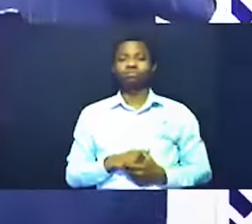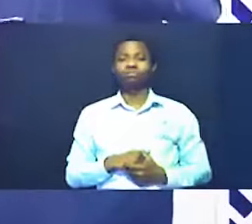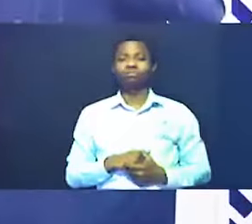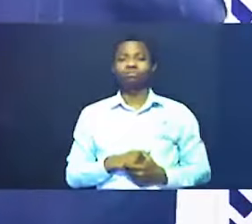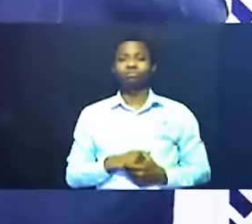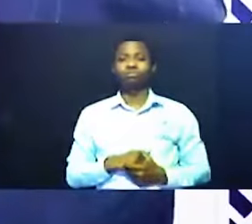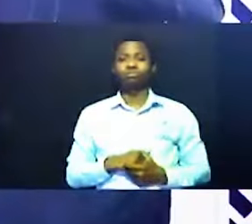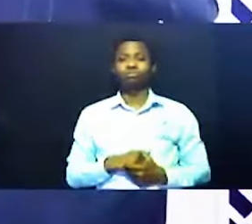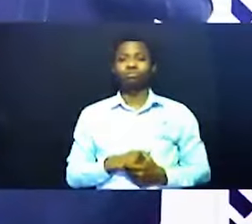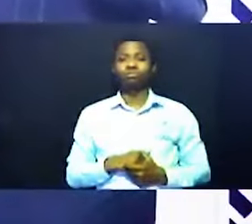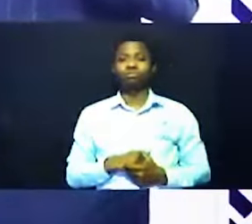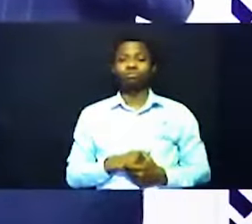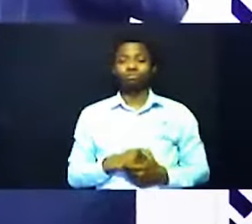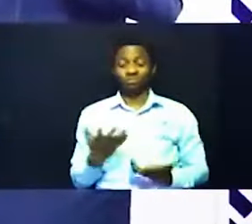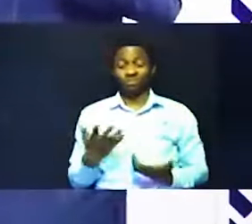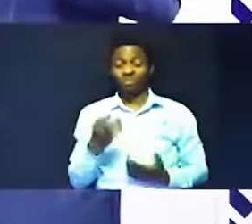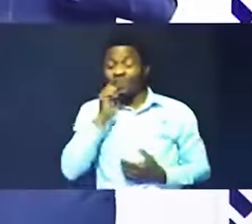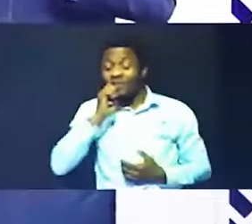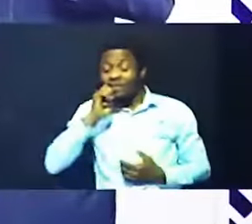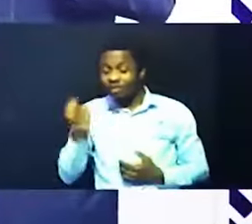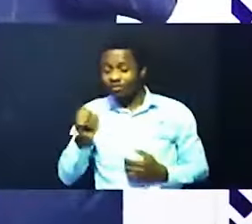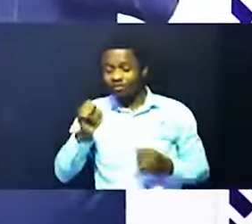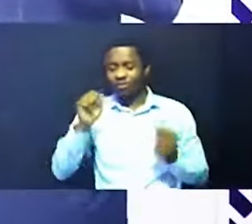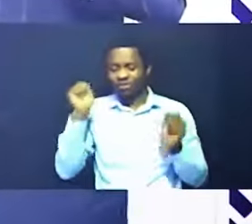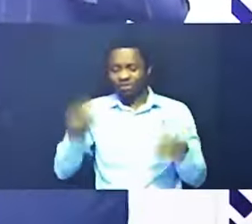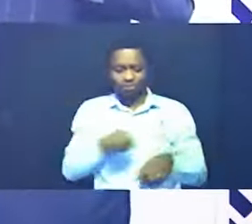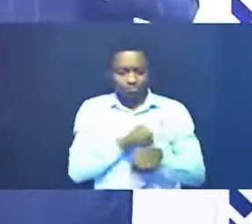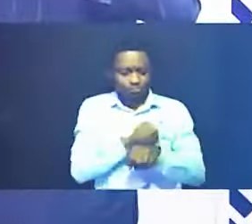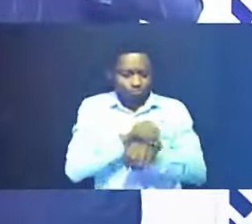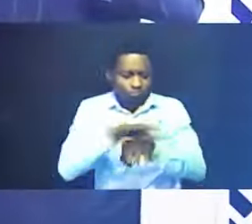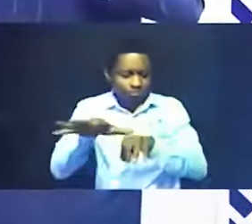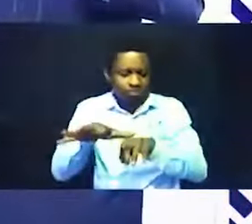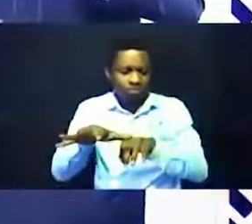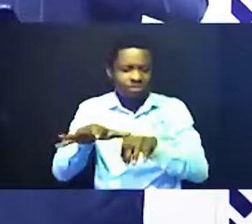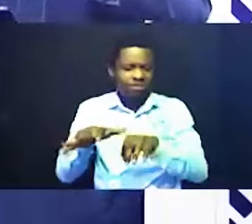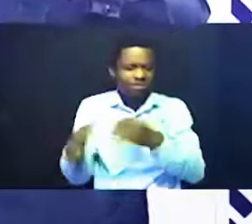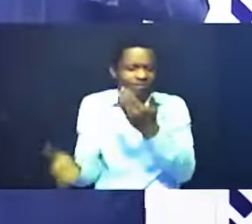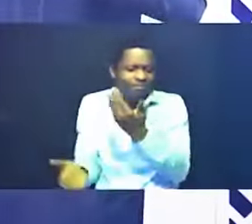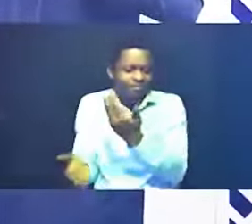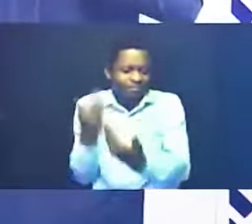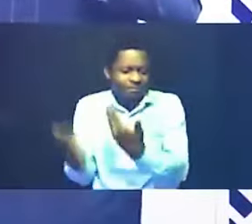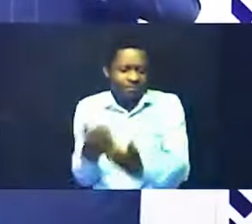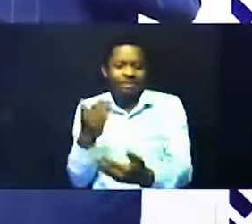it evil is more contagious than good